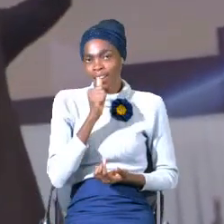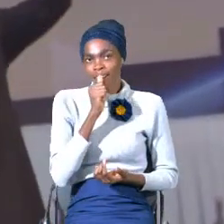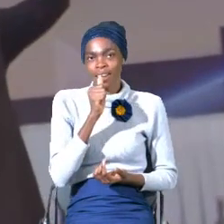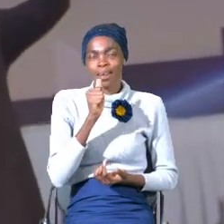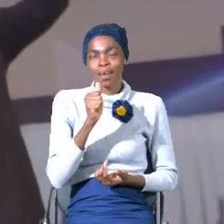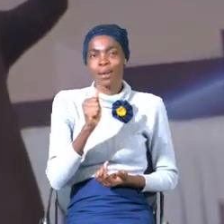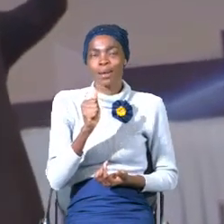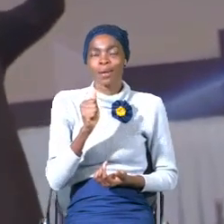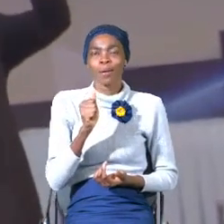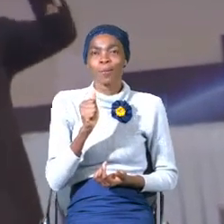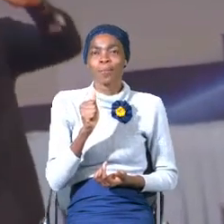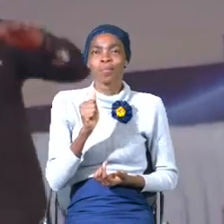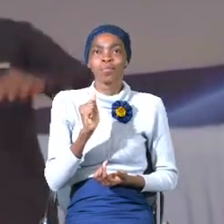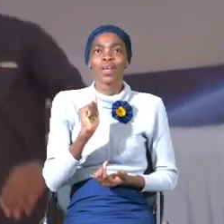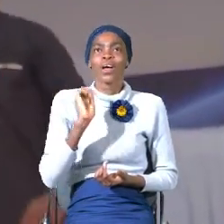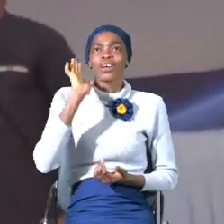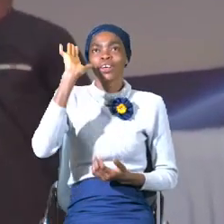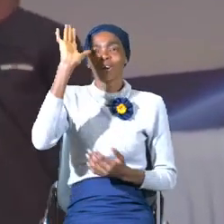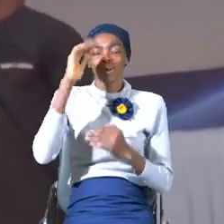This living sacrifice.